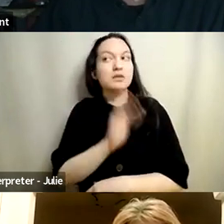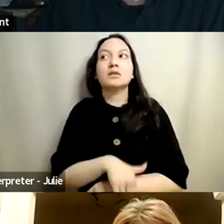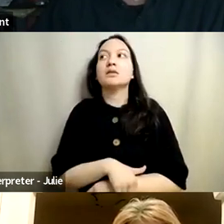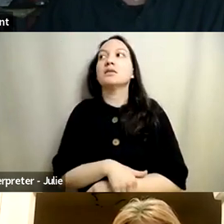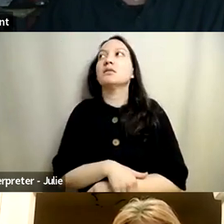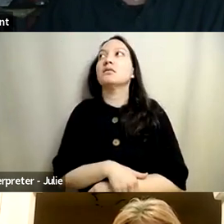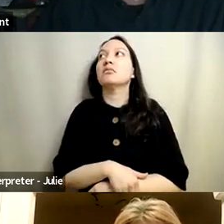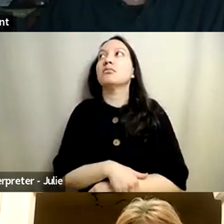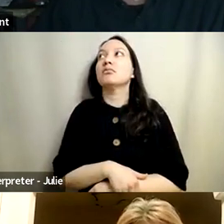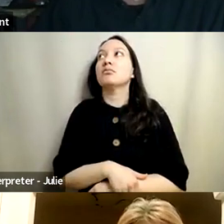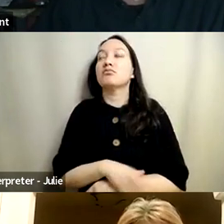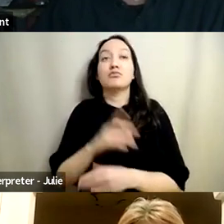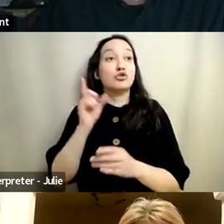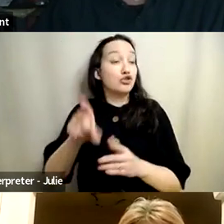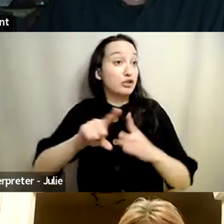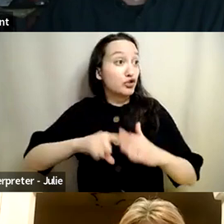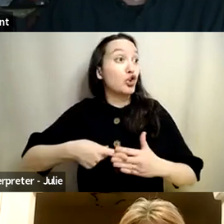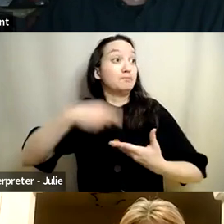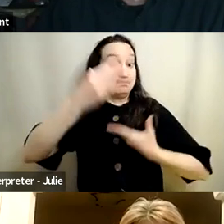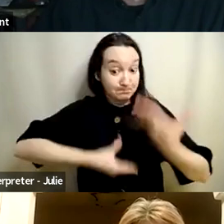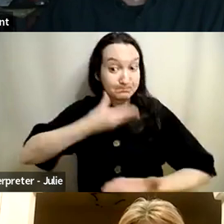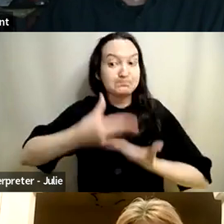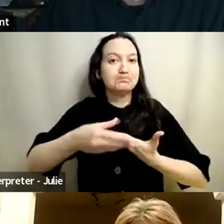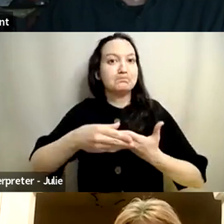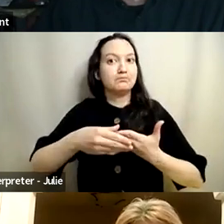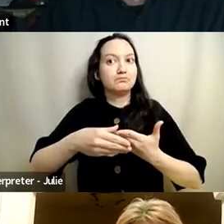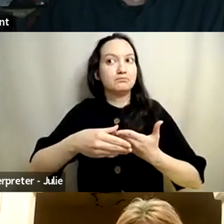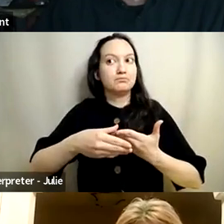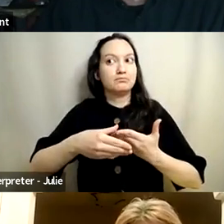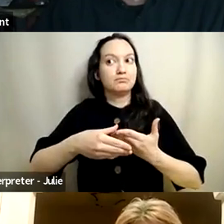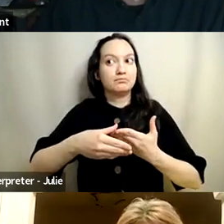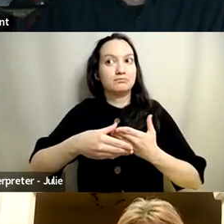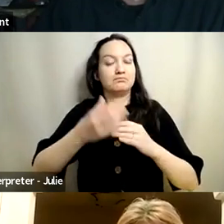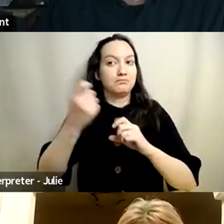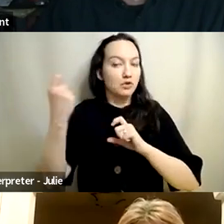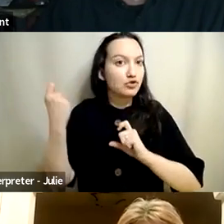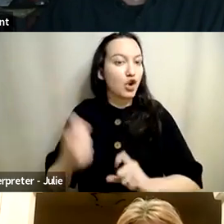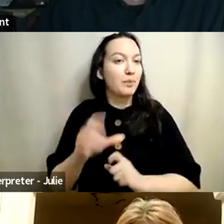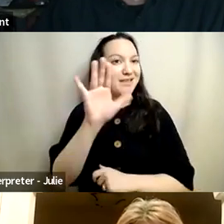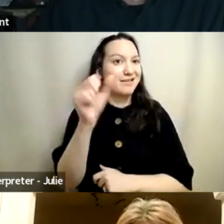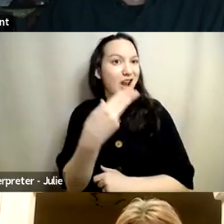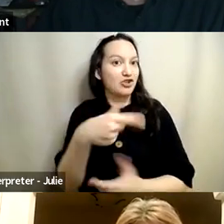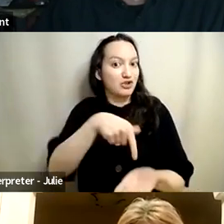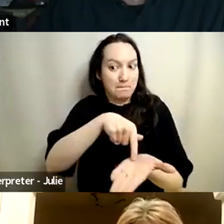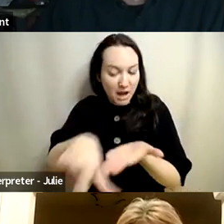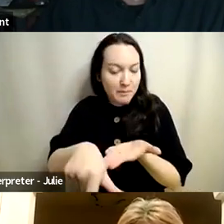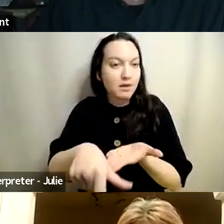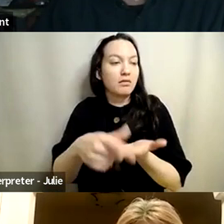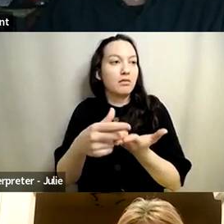they should start the ball rolling with a substantial cash payment